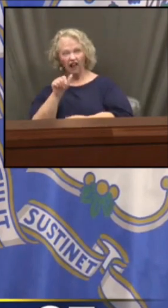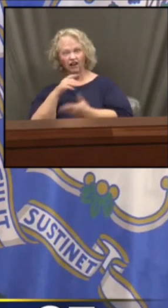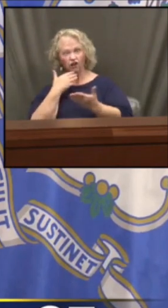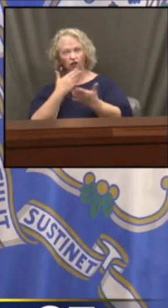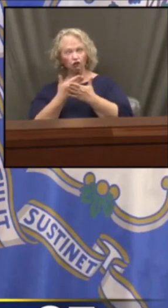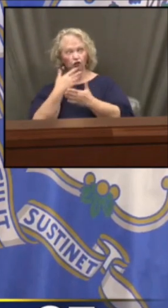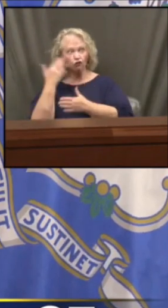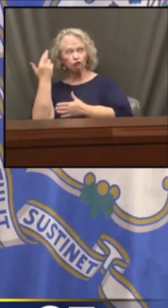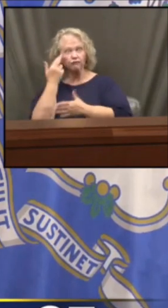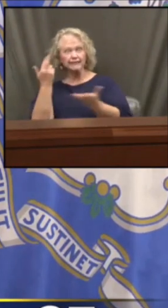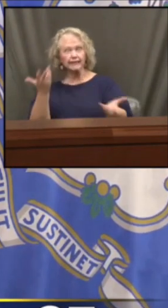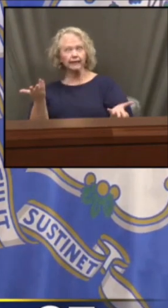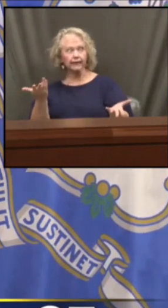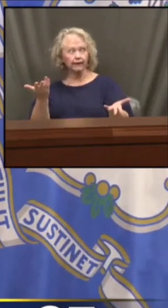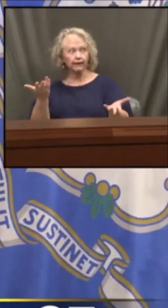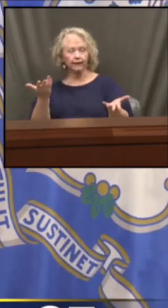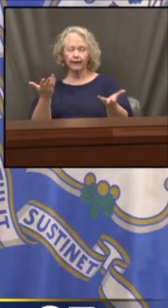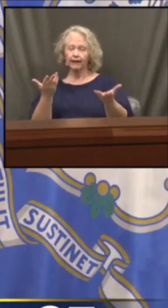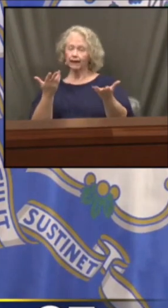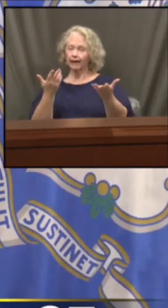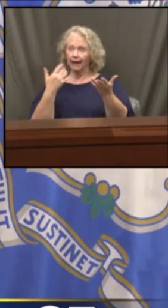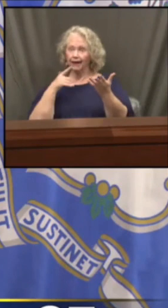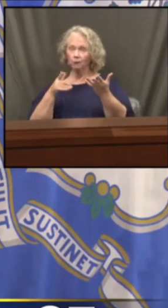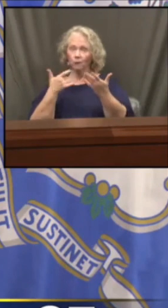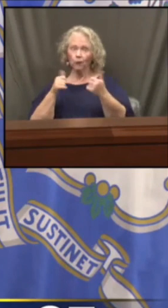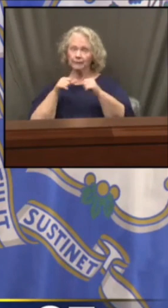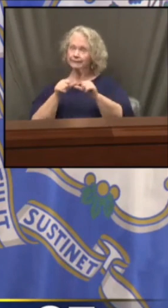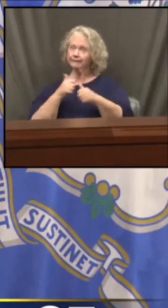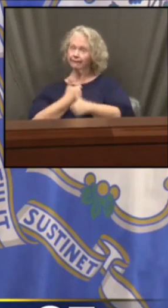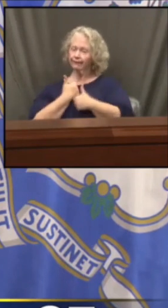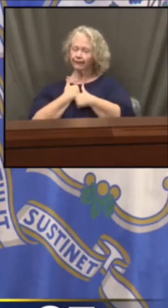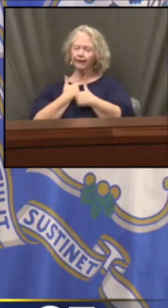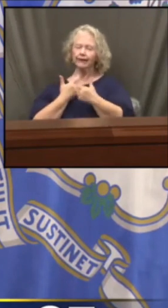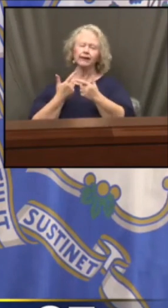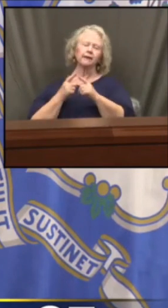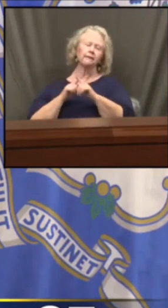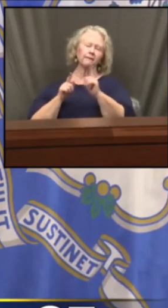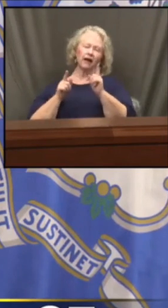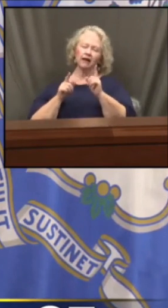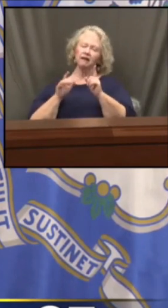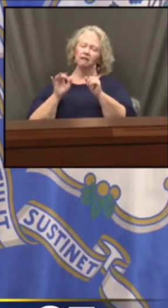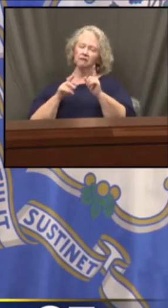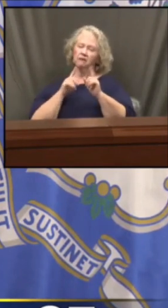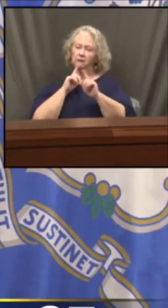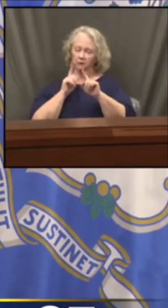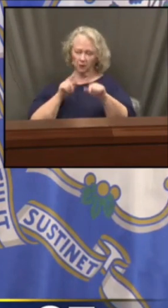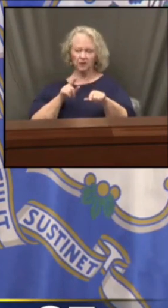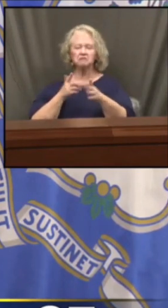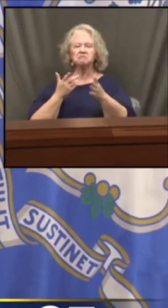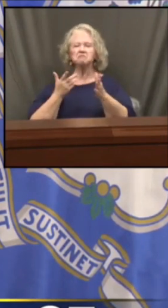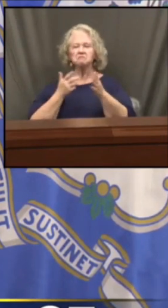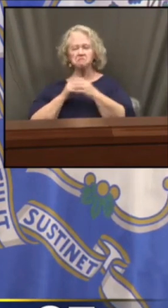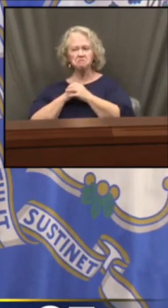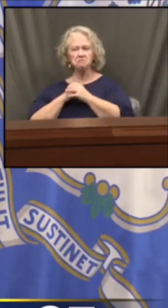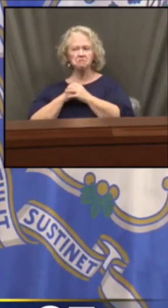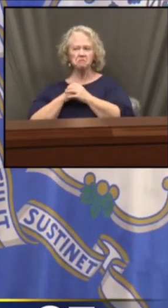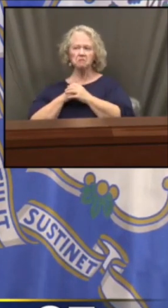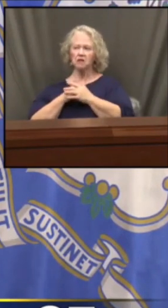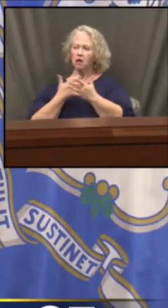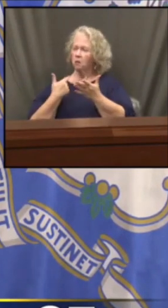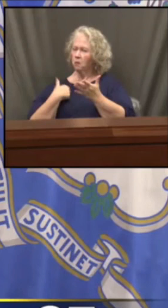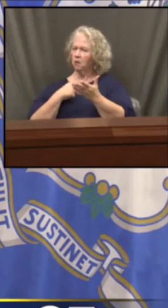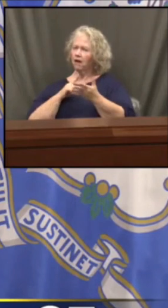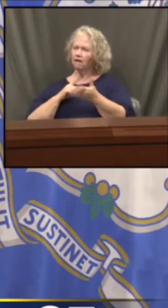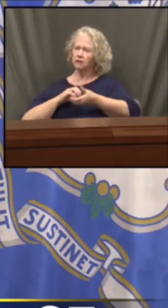keeps you alive. But right now, we've got the mandate, and we're sitting down. We're having good